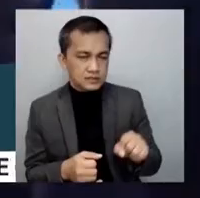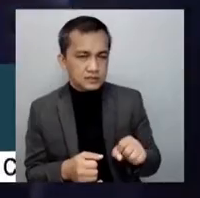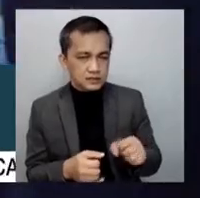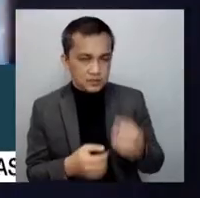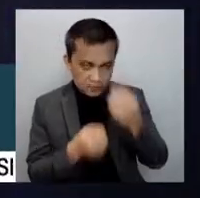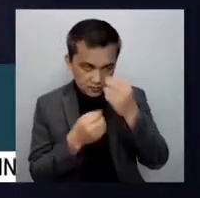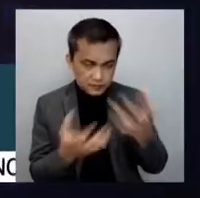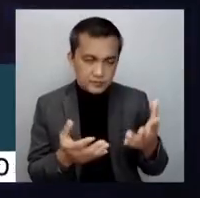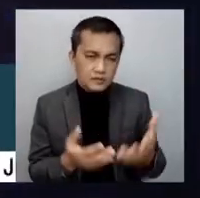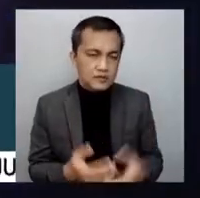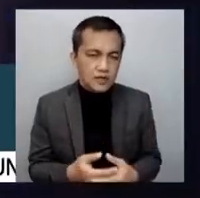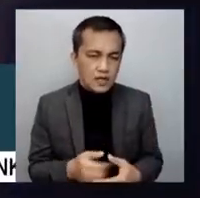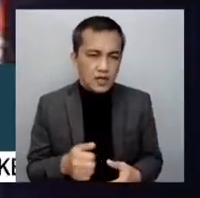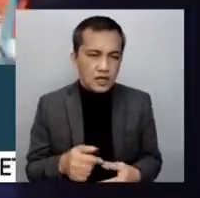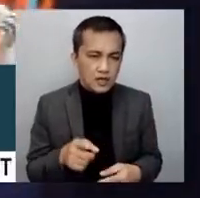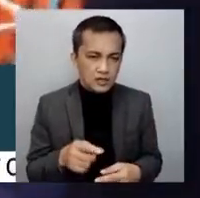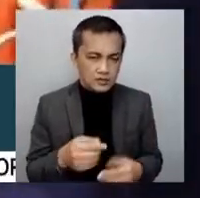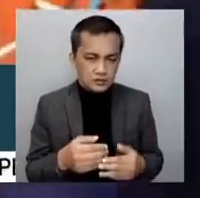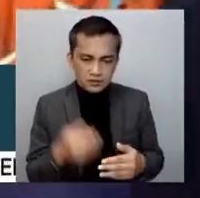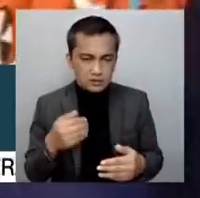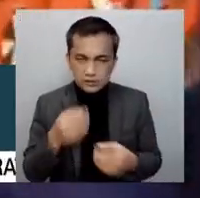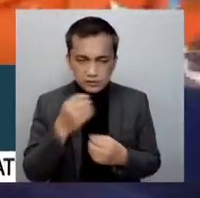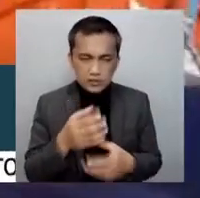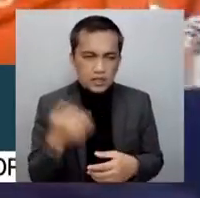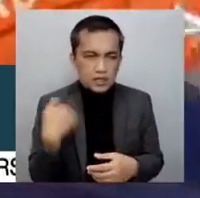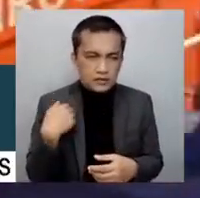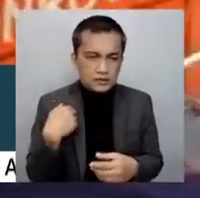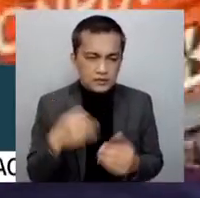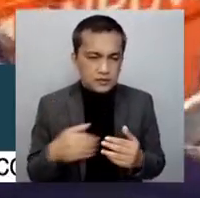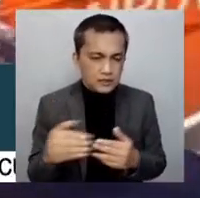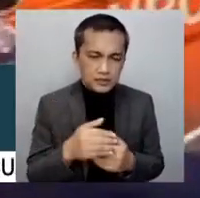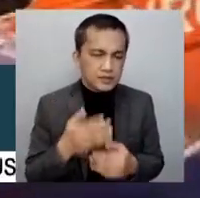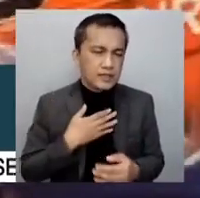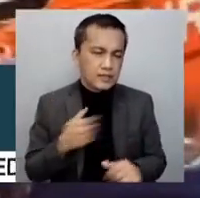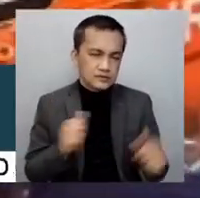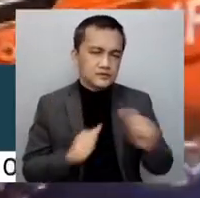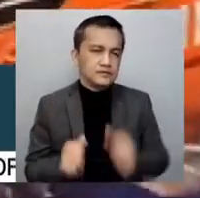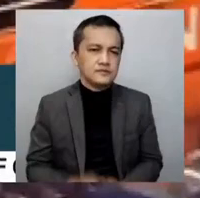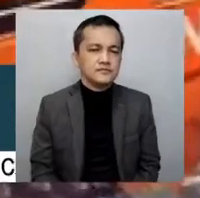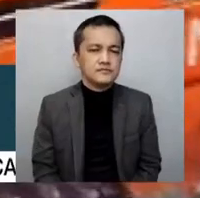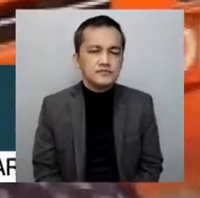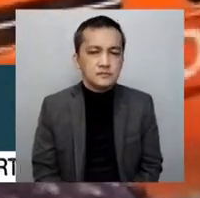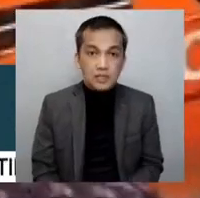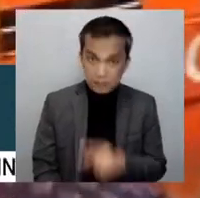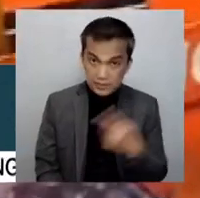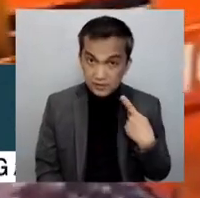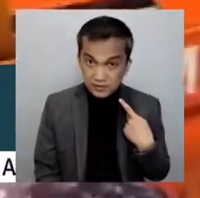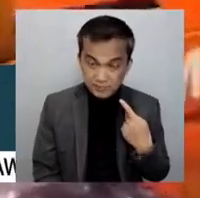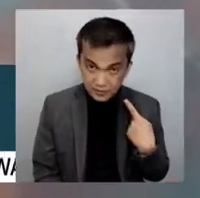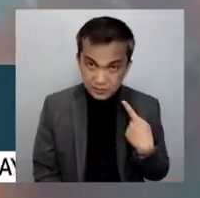anything to preempt my actions, ma'am. Just wait for it. But there will be.